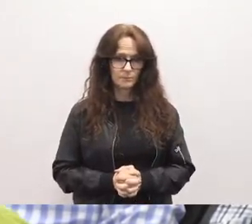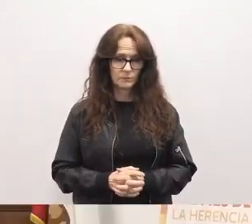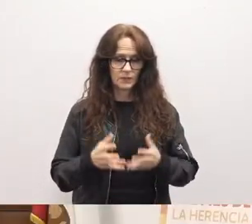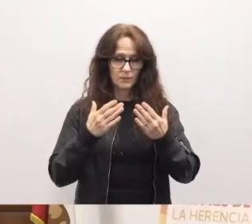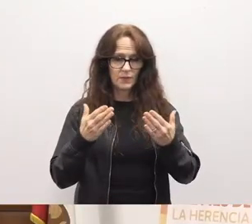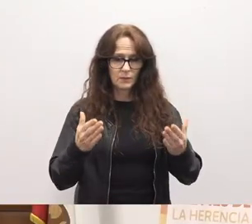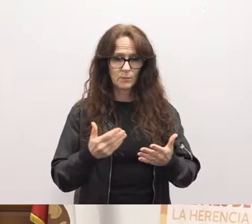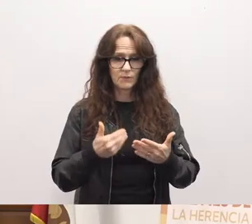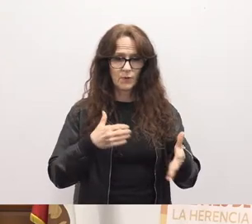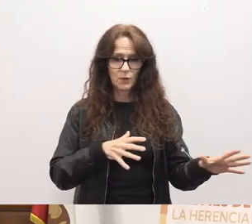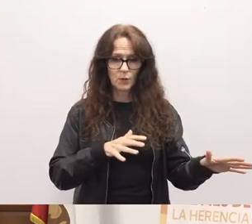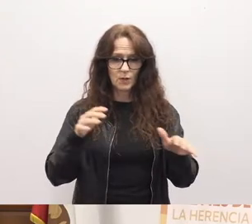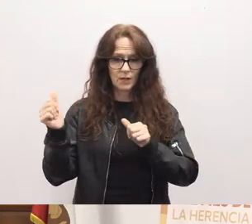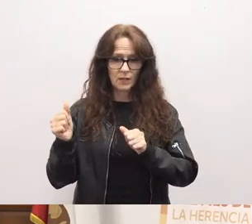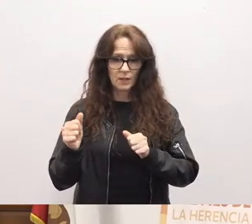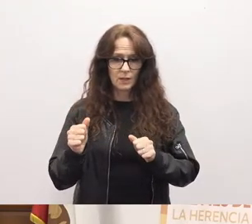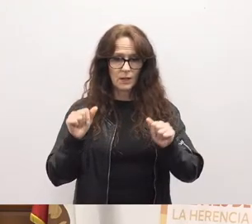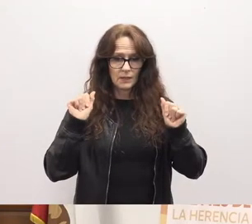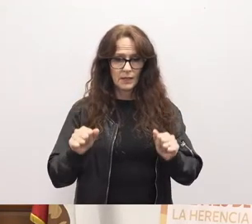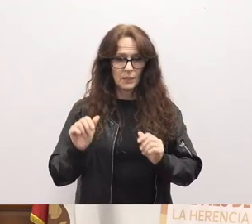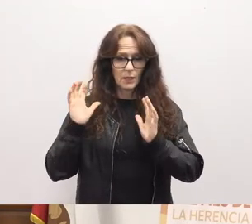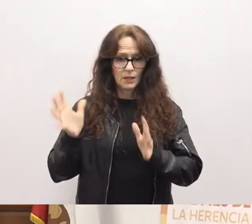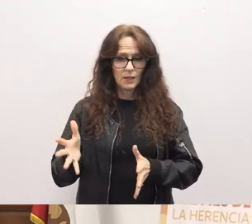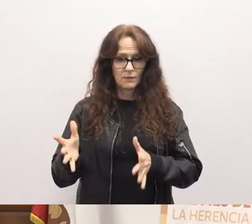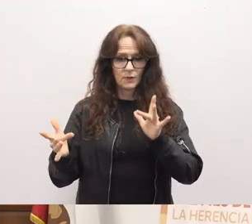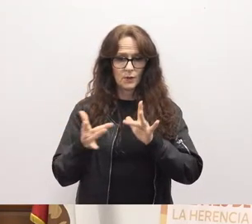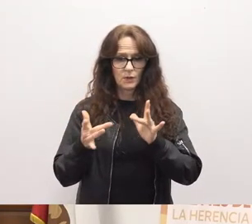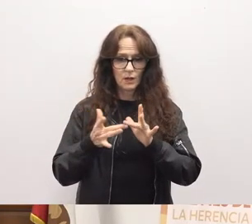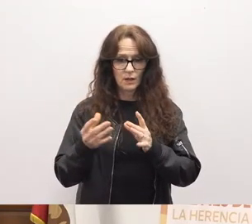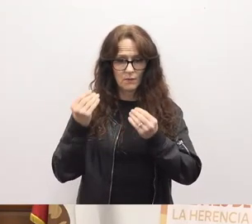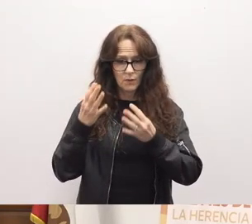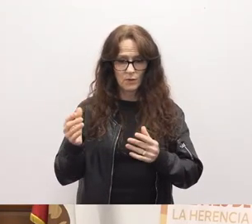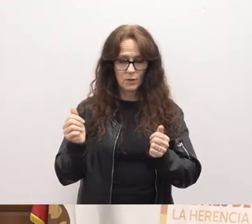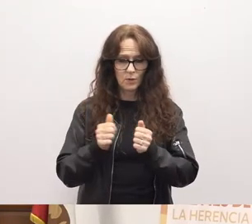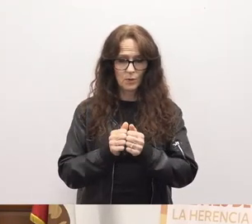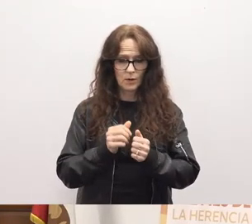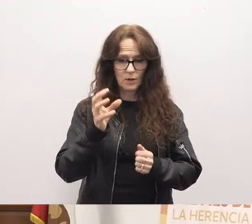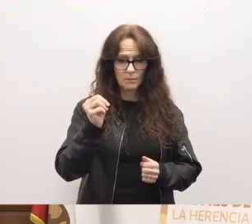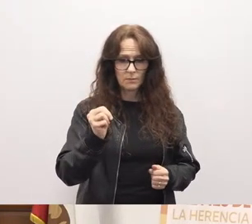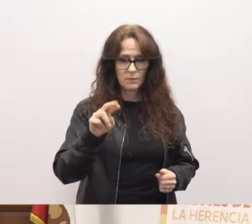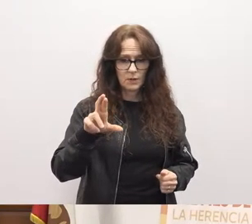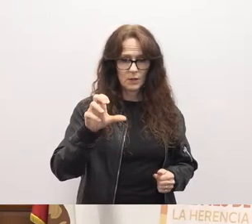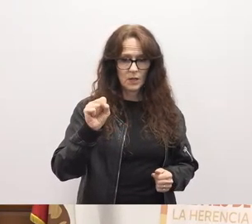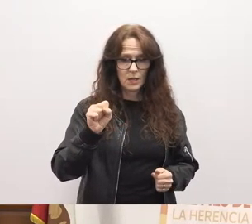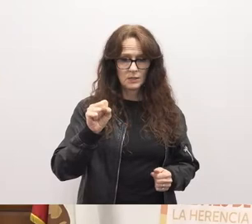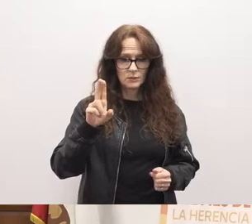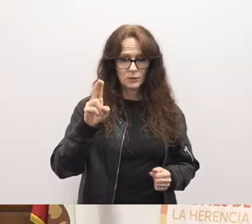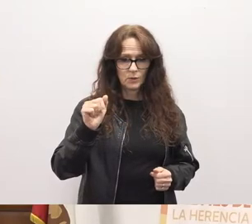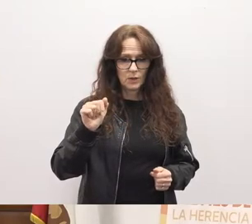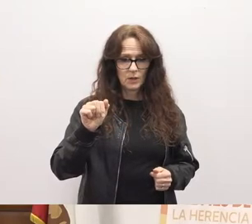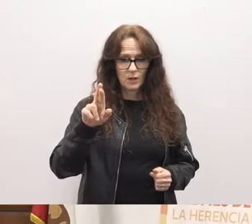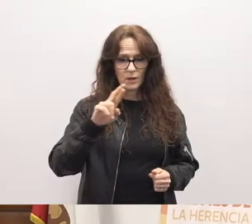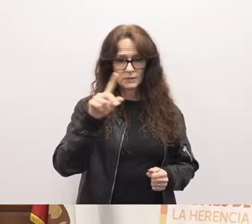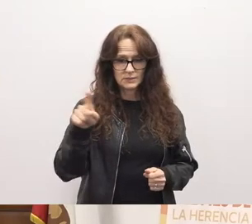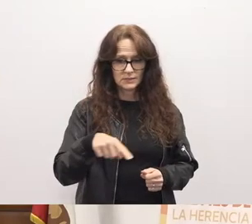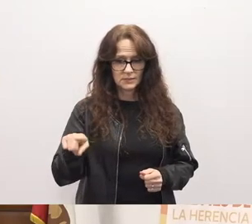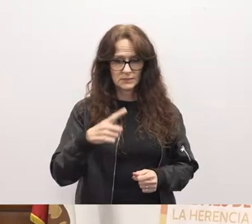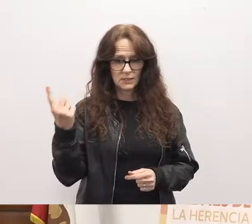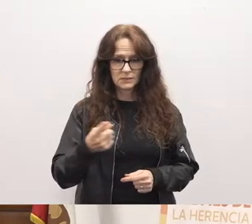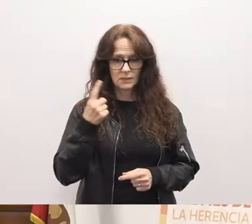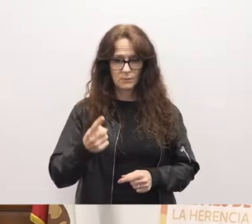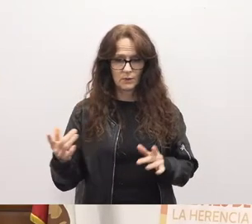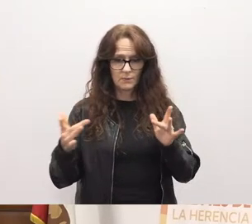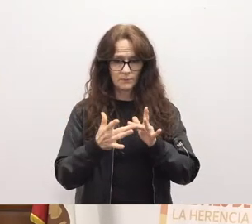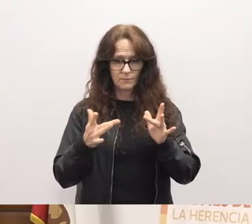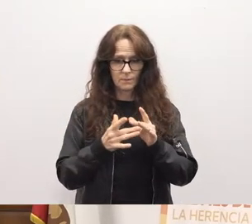Thank you. Before you leave, can you leave your contact information with Mr. Suarez over here so that somebody can